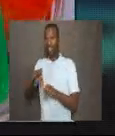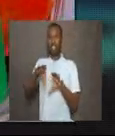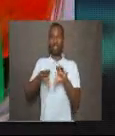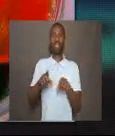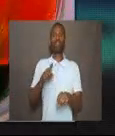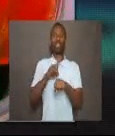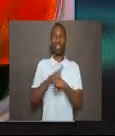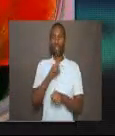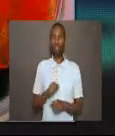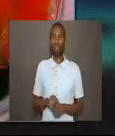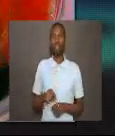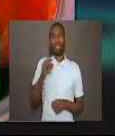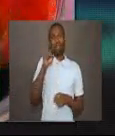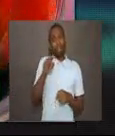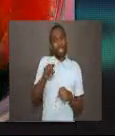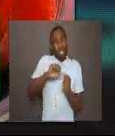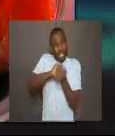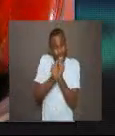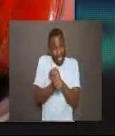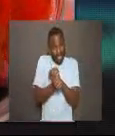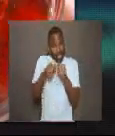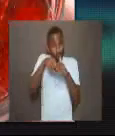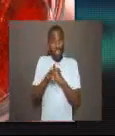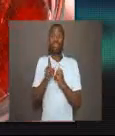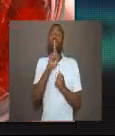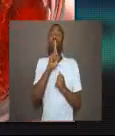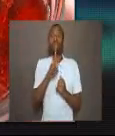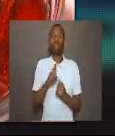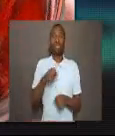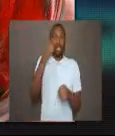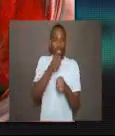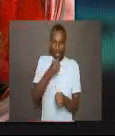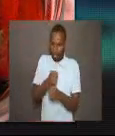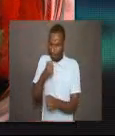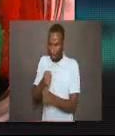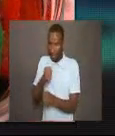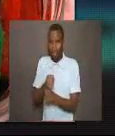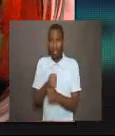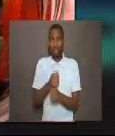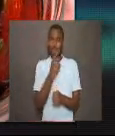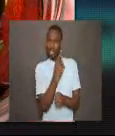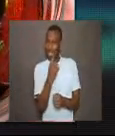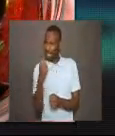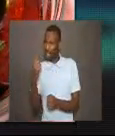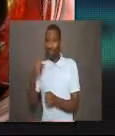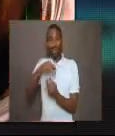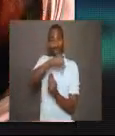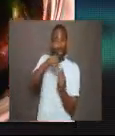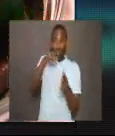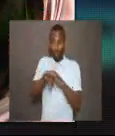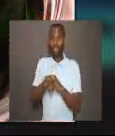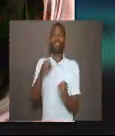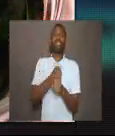During the change, work was done on individual molecules to move them